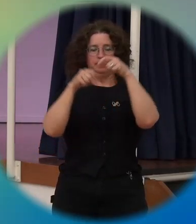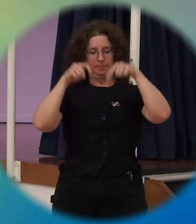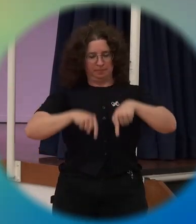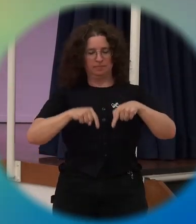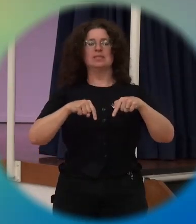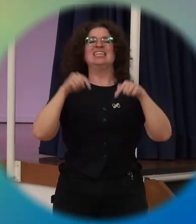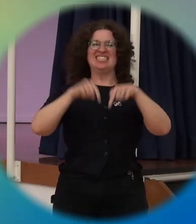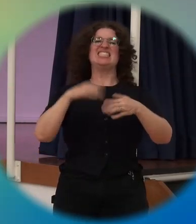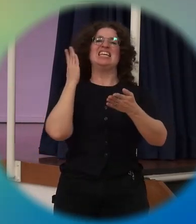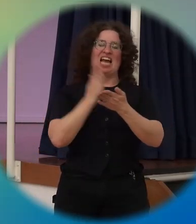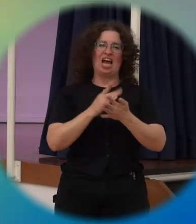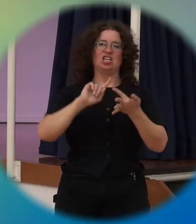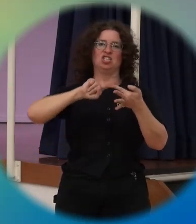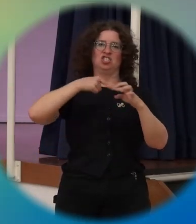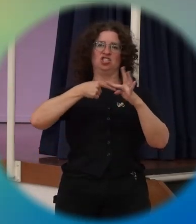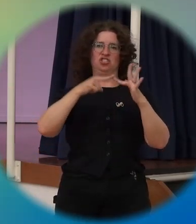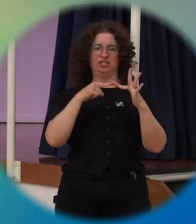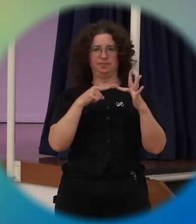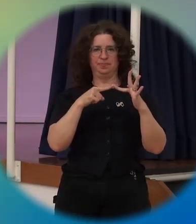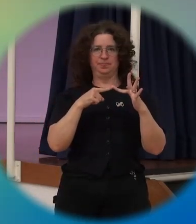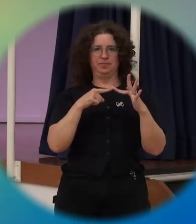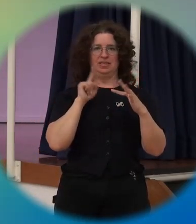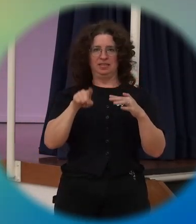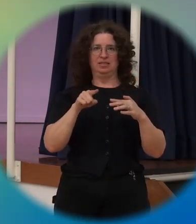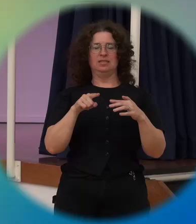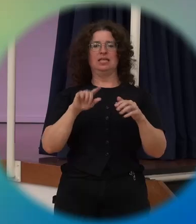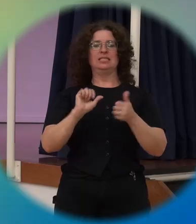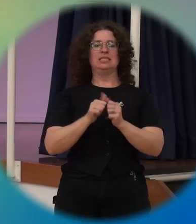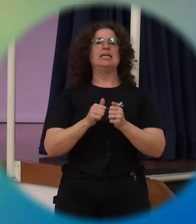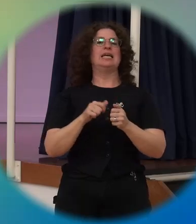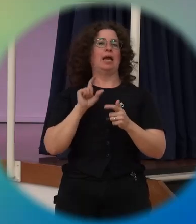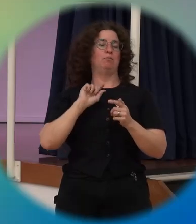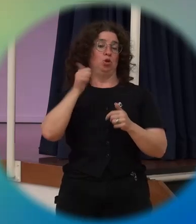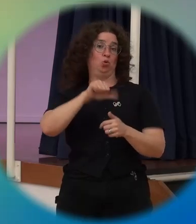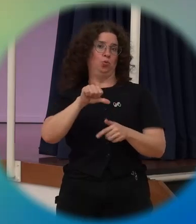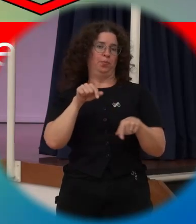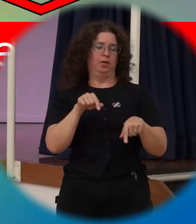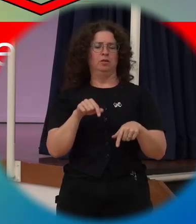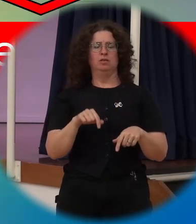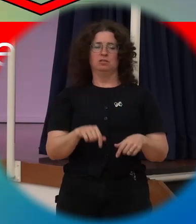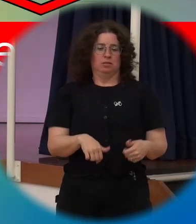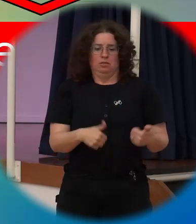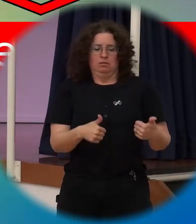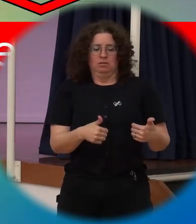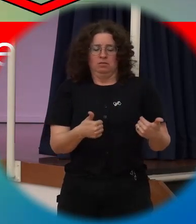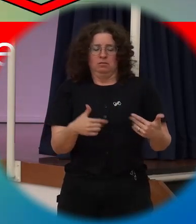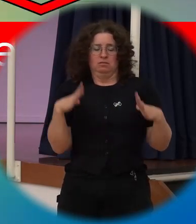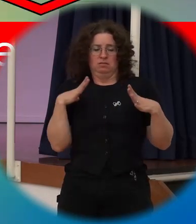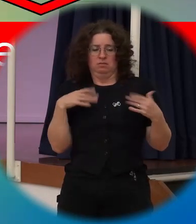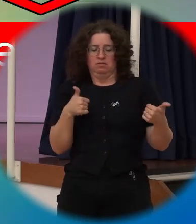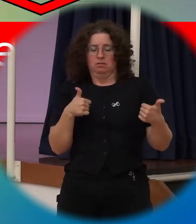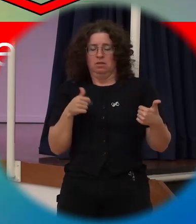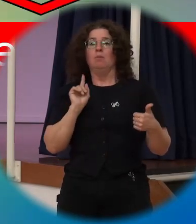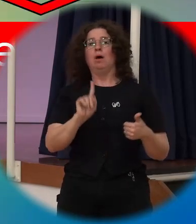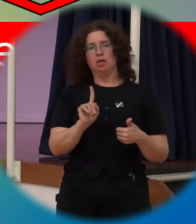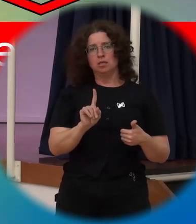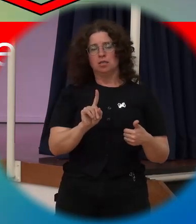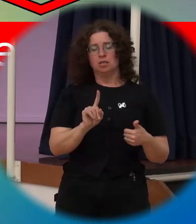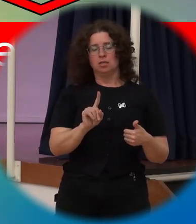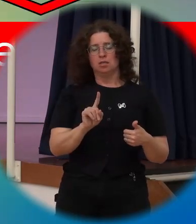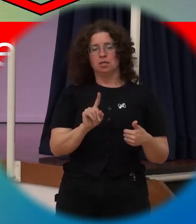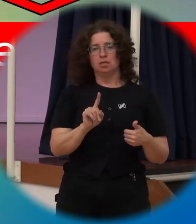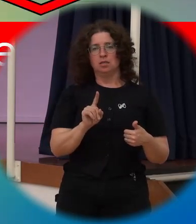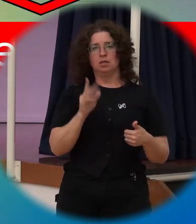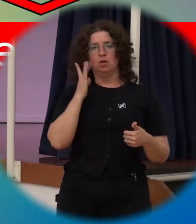the actual executable that your game is running. Now, this is all well and good. It saves us heaps of time. But the issue comes